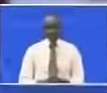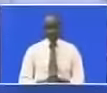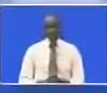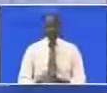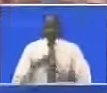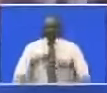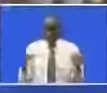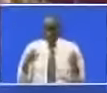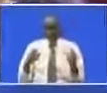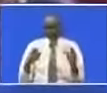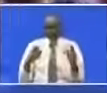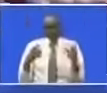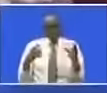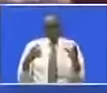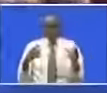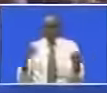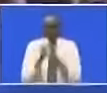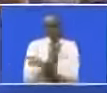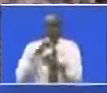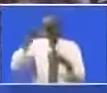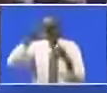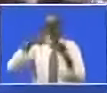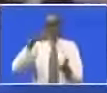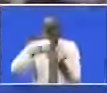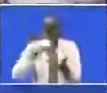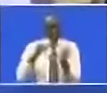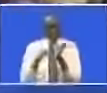But there was tension in a number of polling stations in